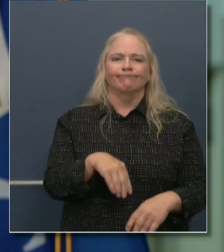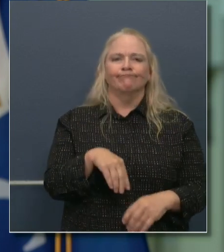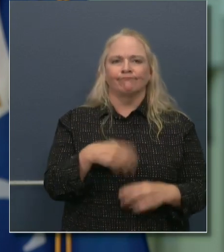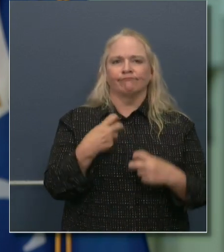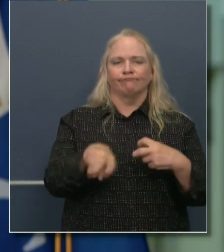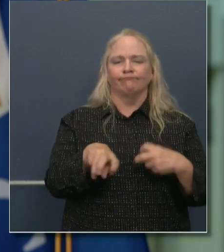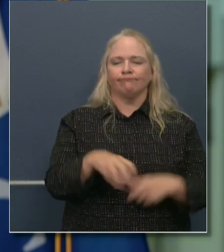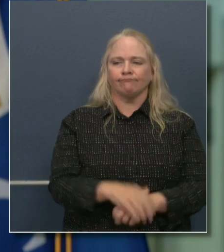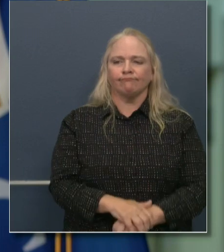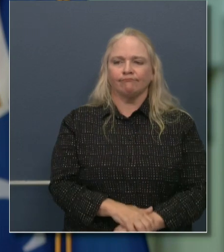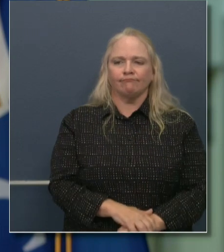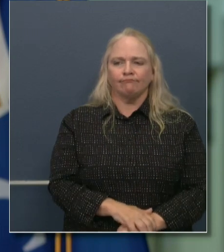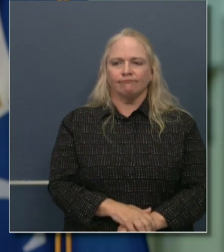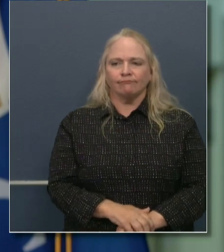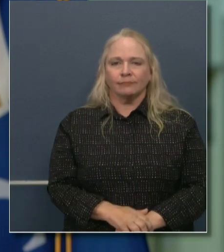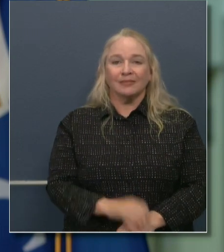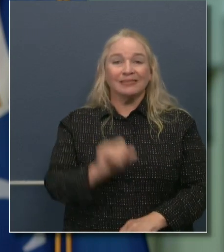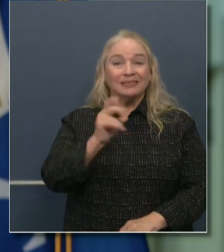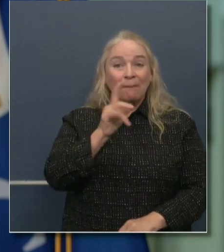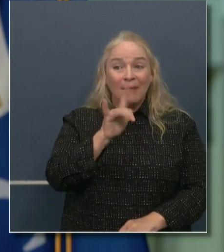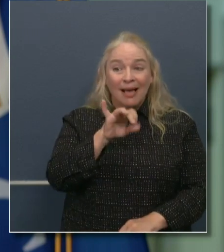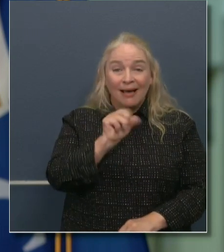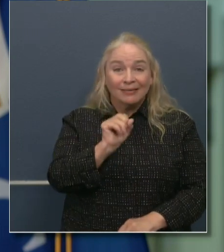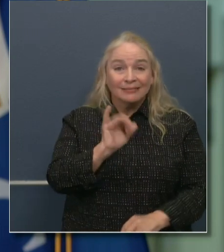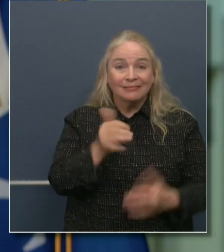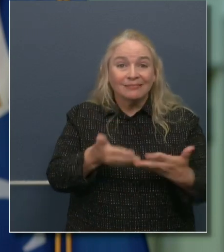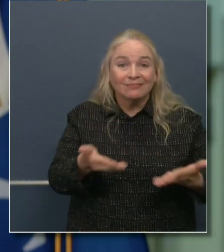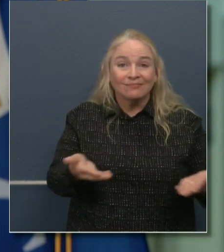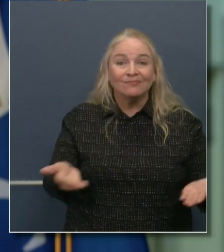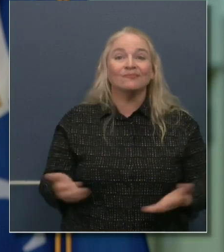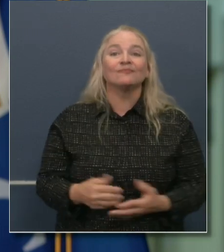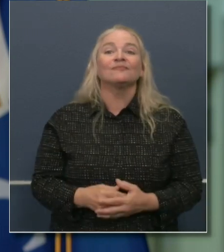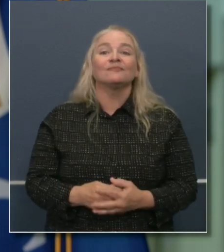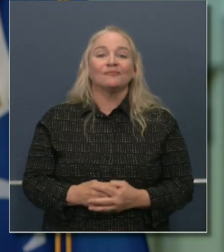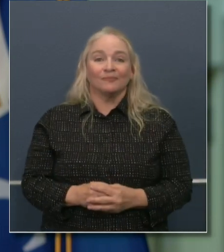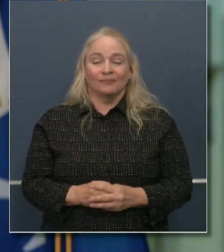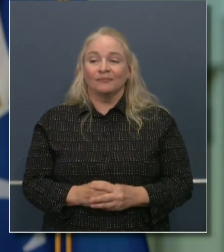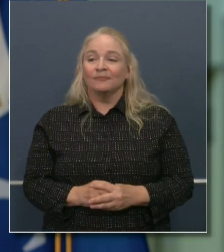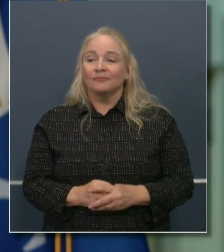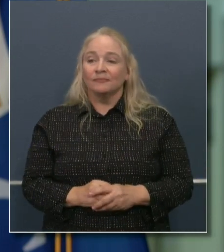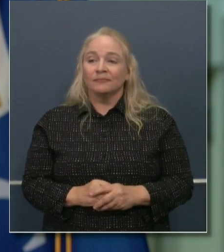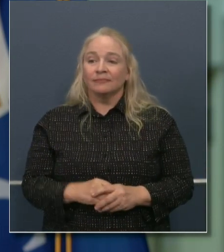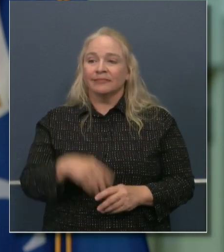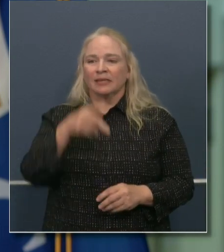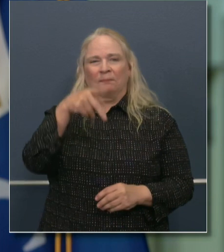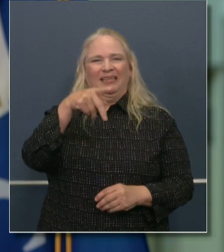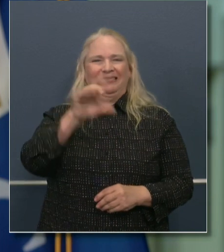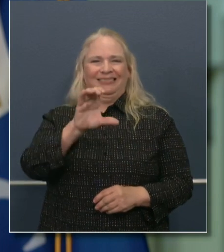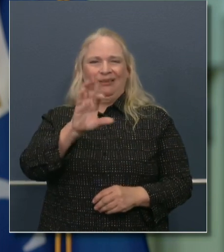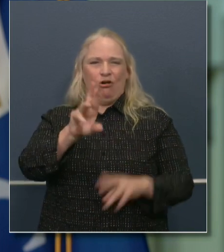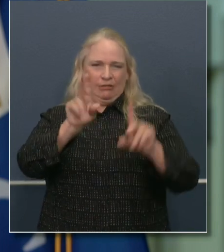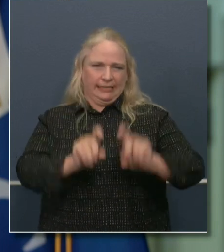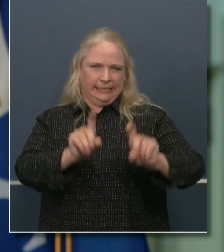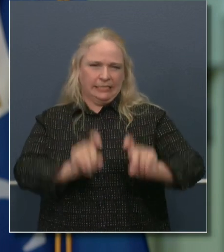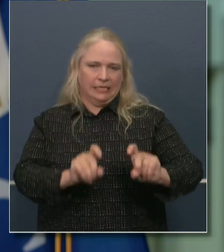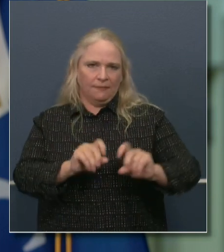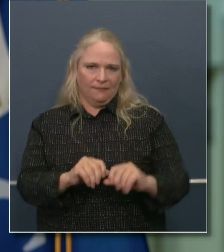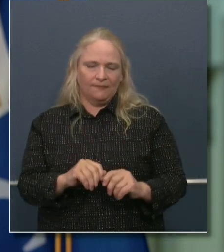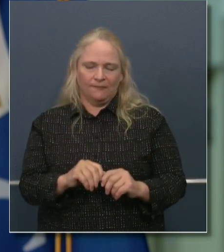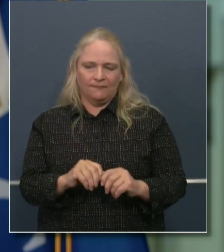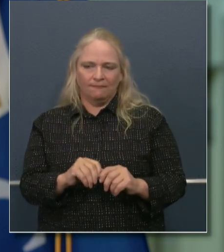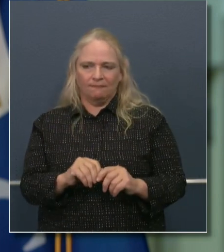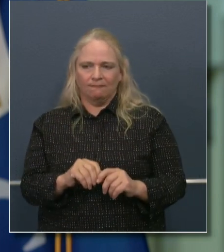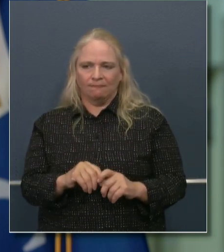to supplies that once again are presenting themselves, particularly in the PCR tests as it relates to